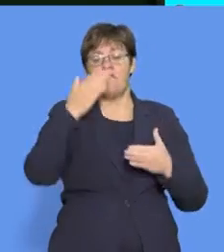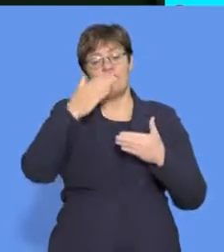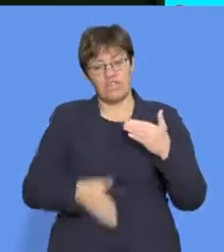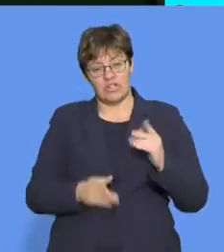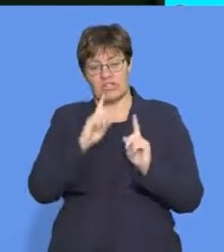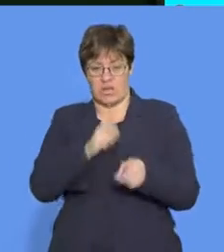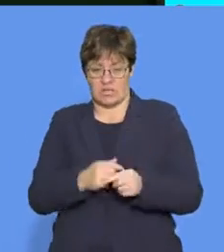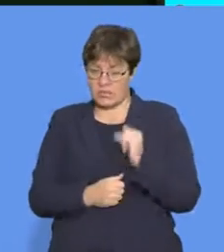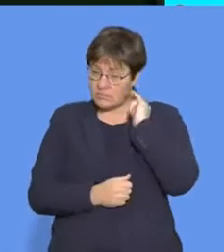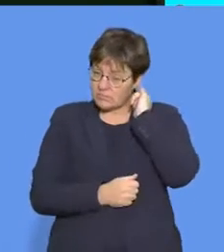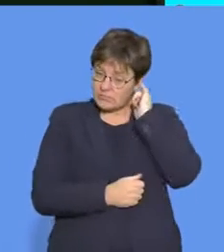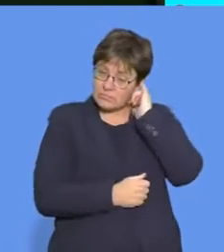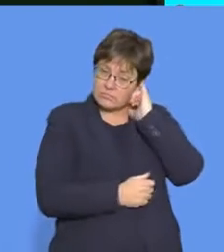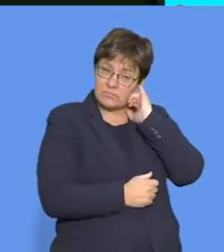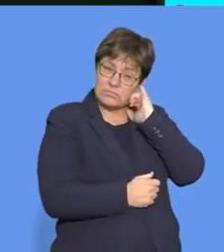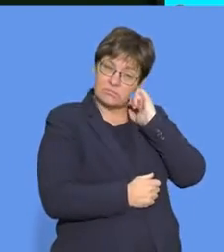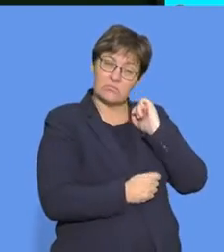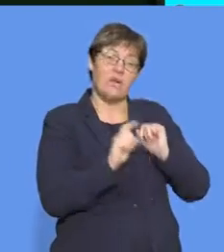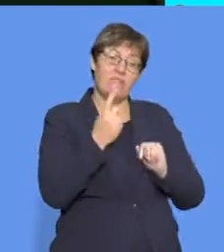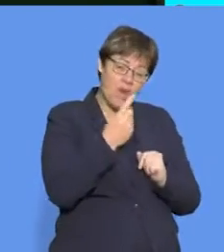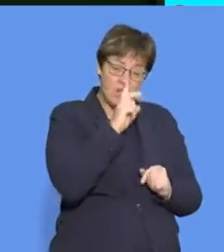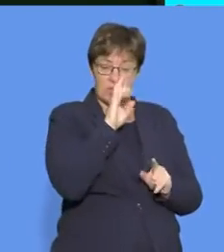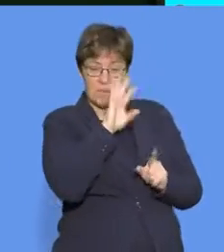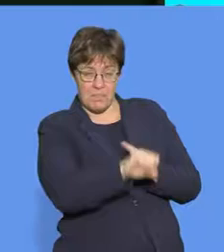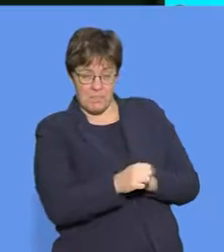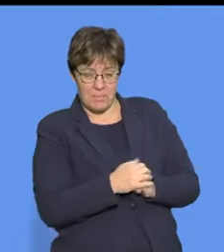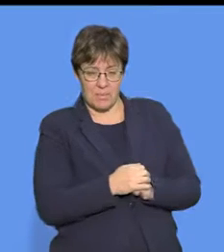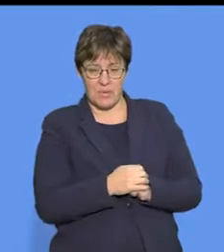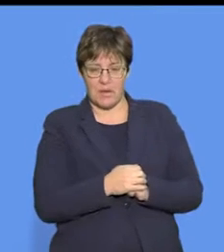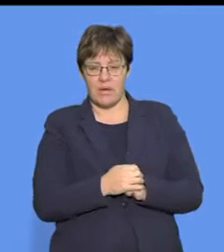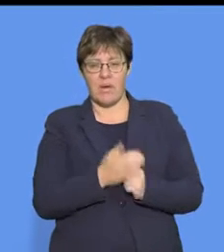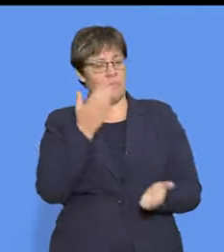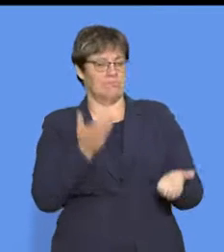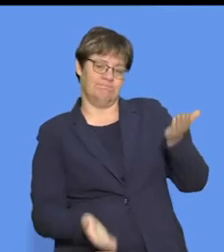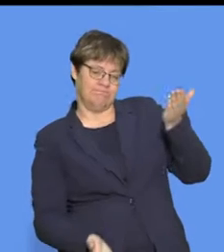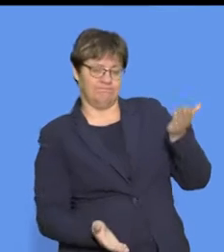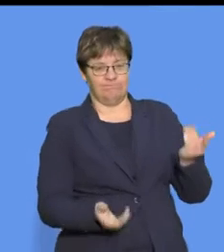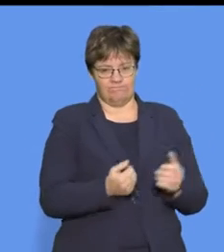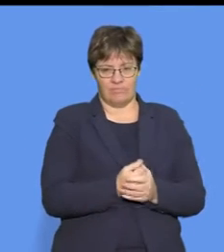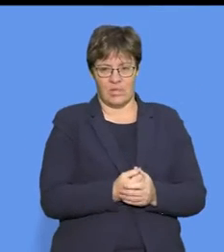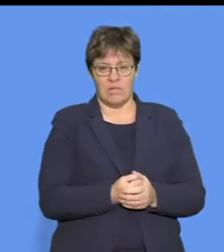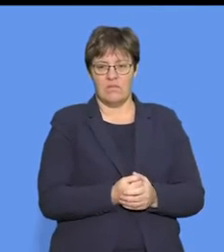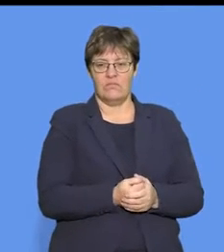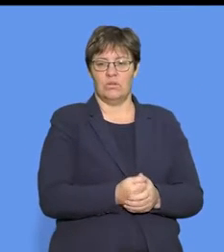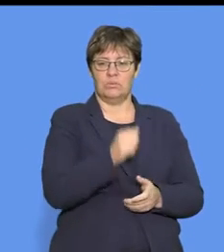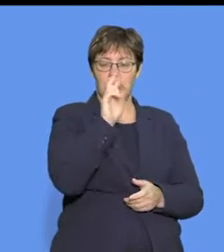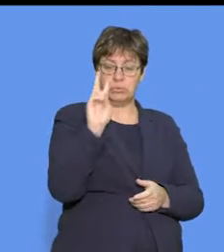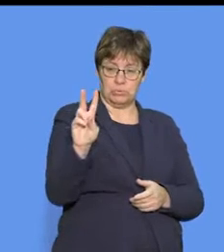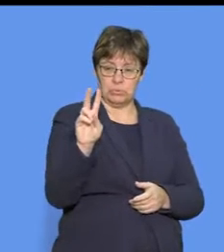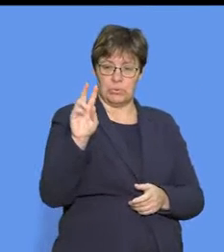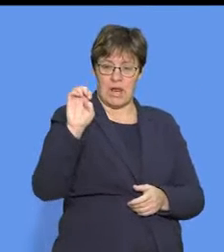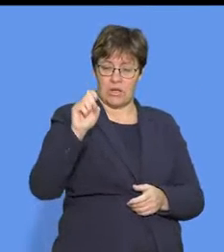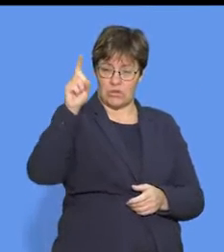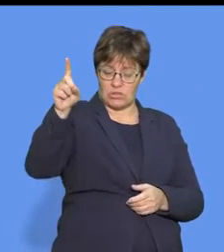work. It's important now to complete the job. So the first thing we need to recognize is we've got an imbalance. We've